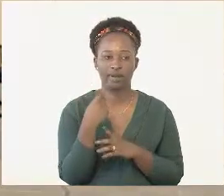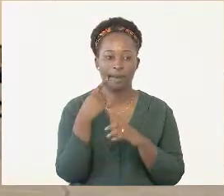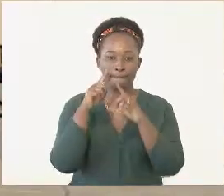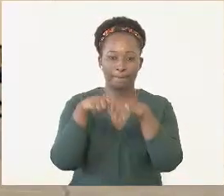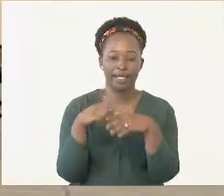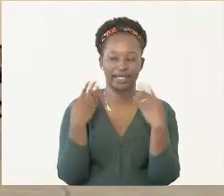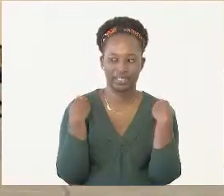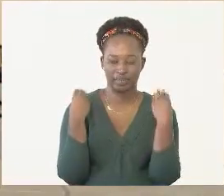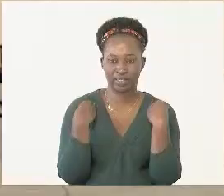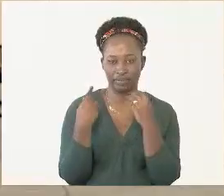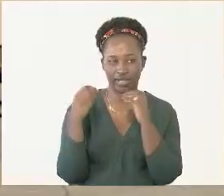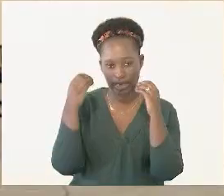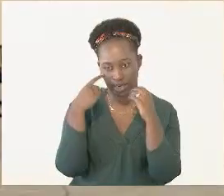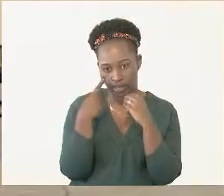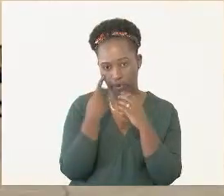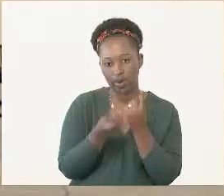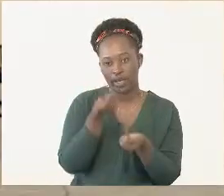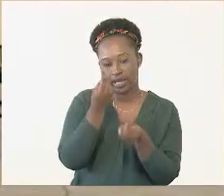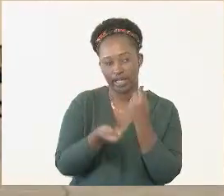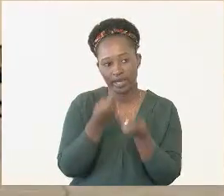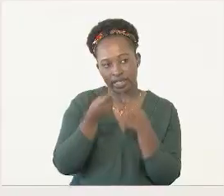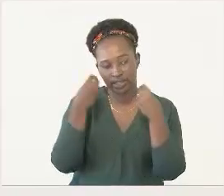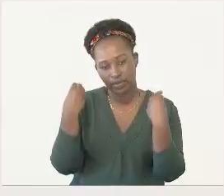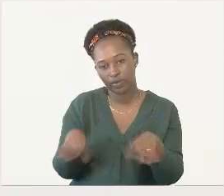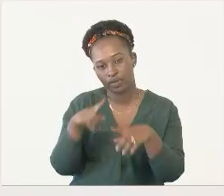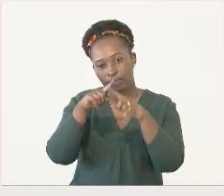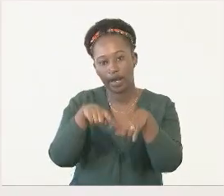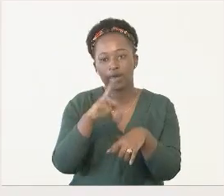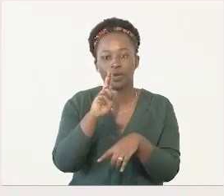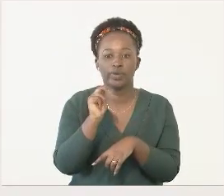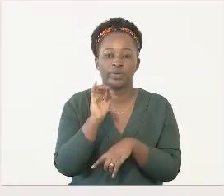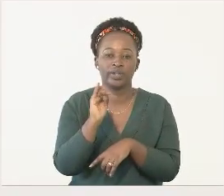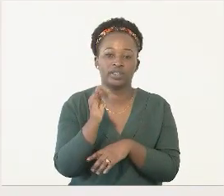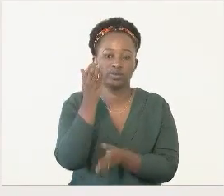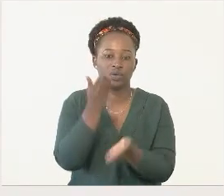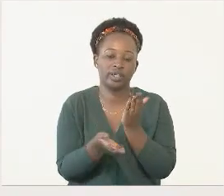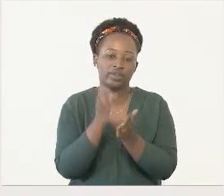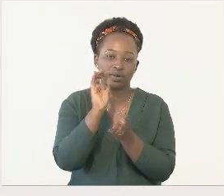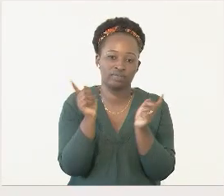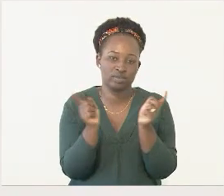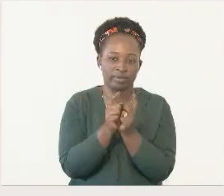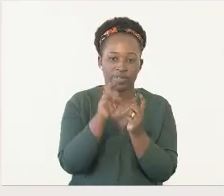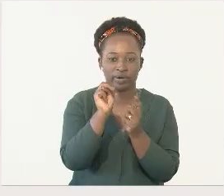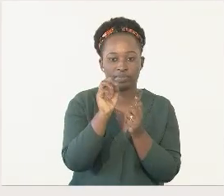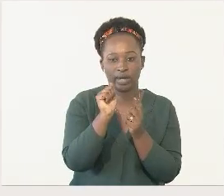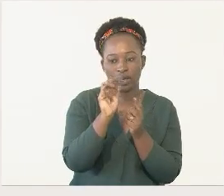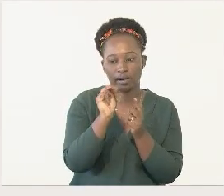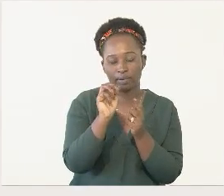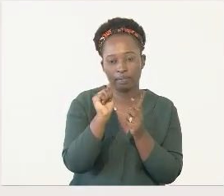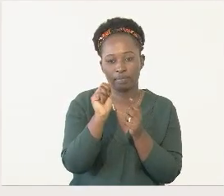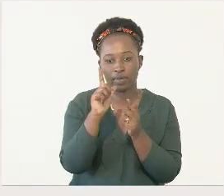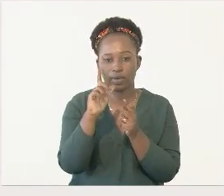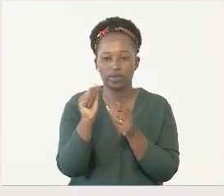was found that the heat loss per unit weight of small mammals was greater than that of